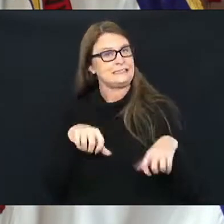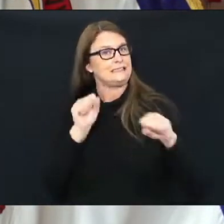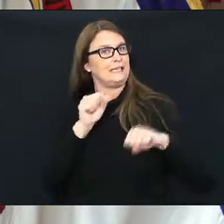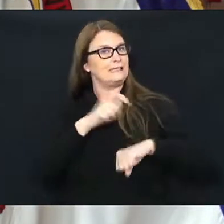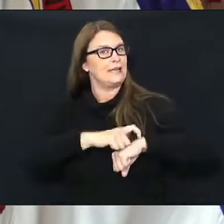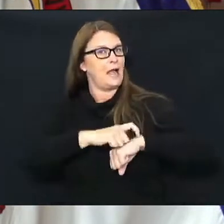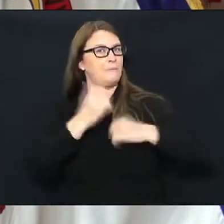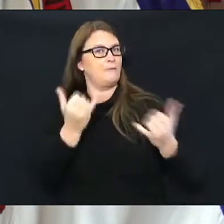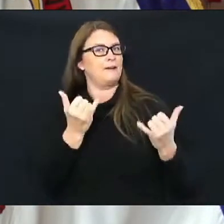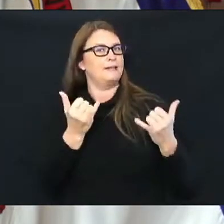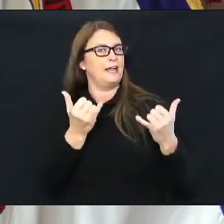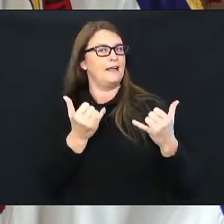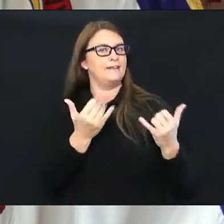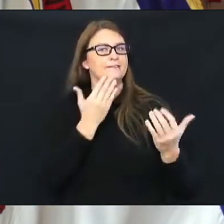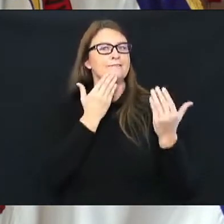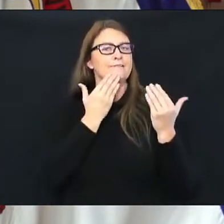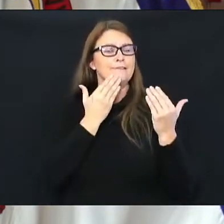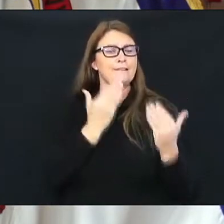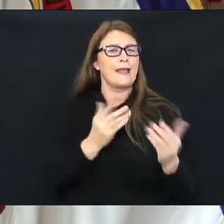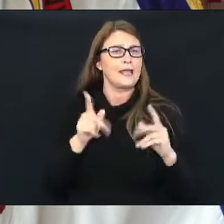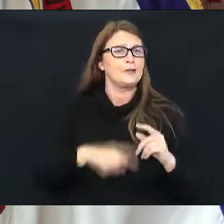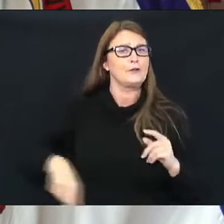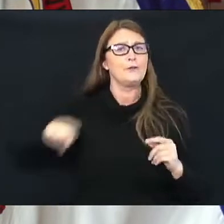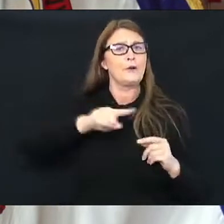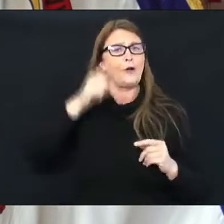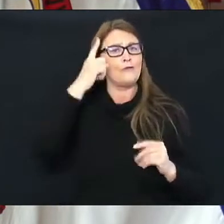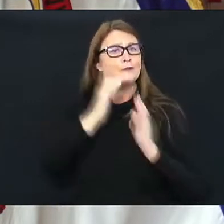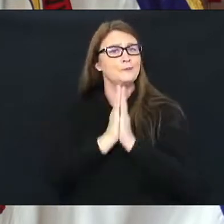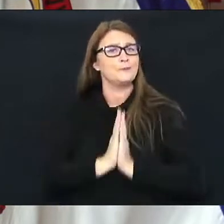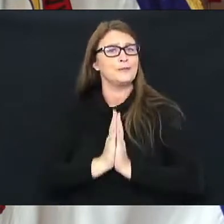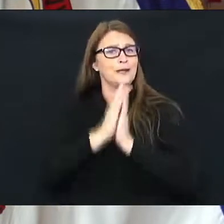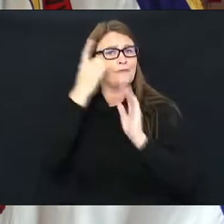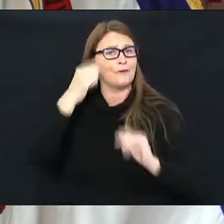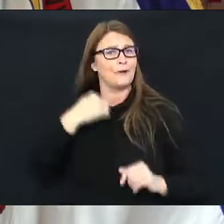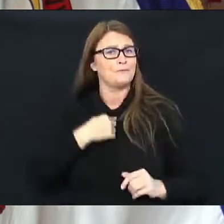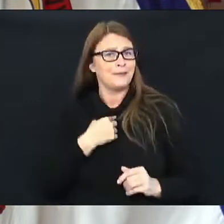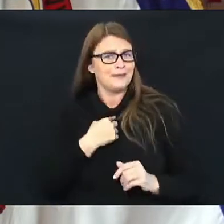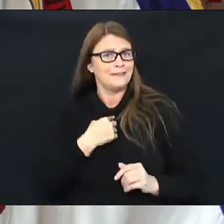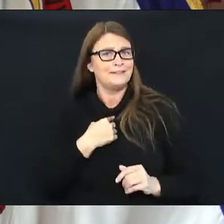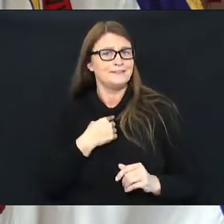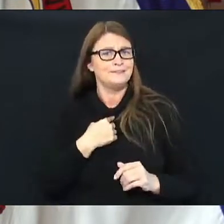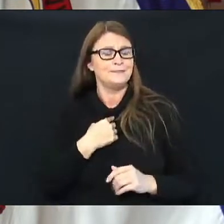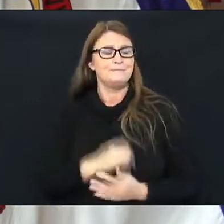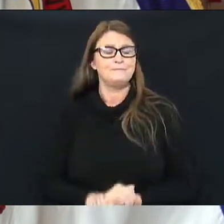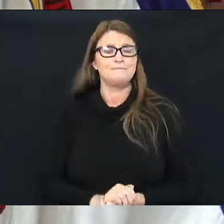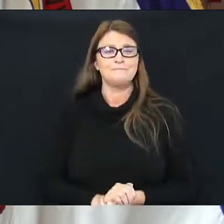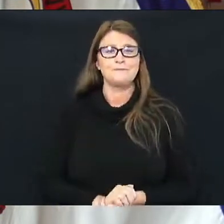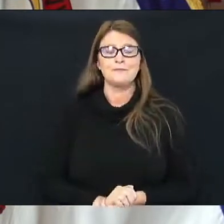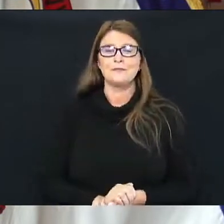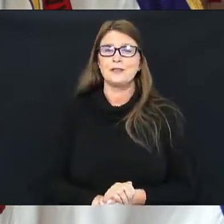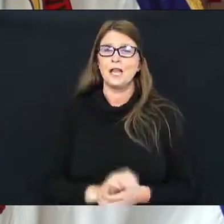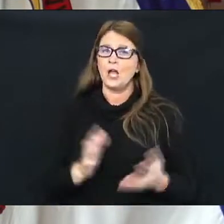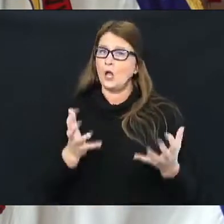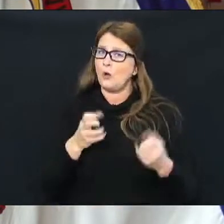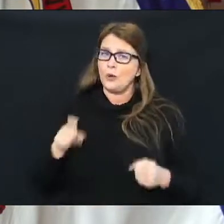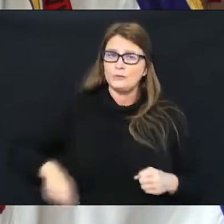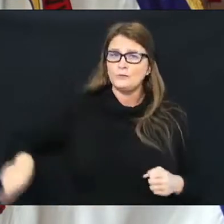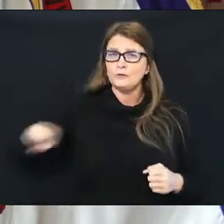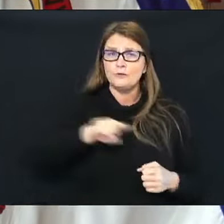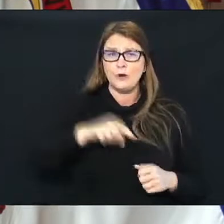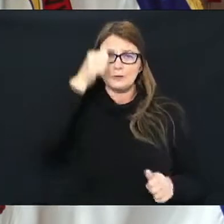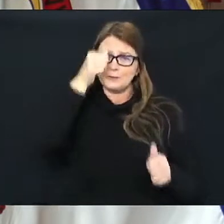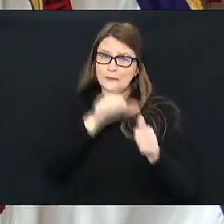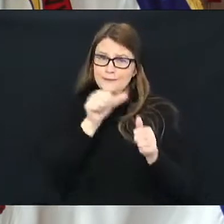thank everyone for all the well wishes, all the prayers, and everything. I remind everybody over and over